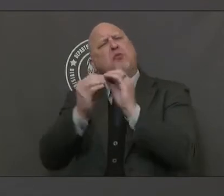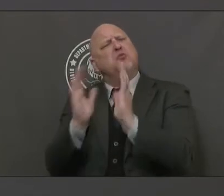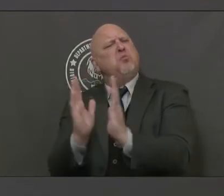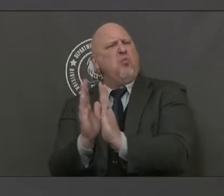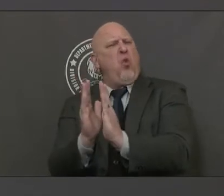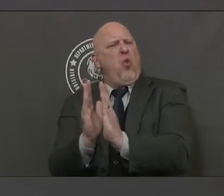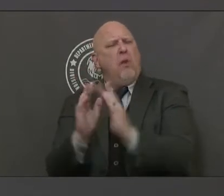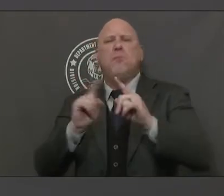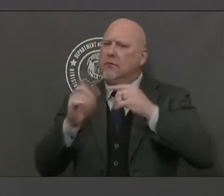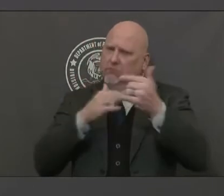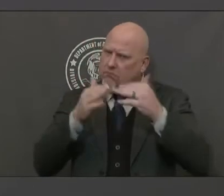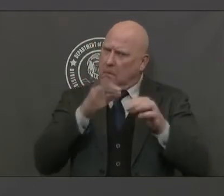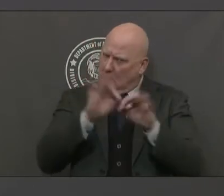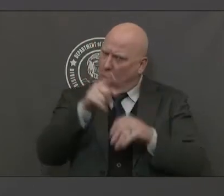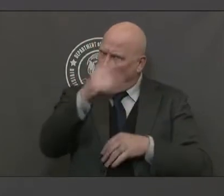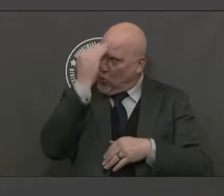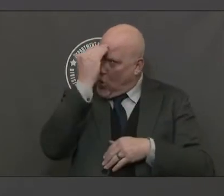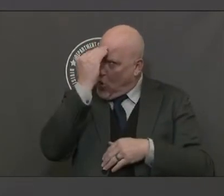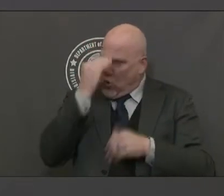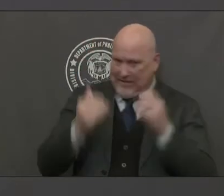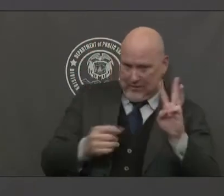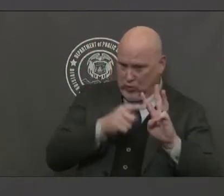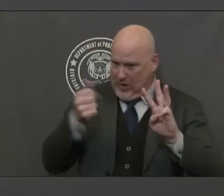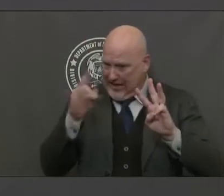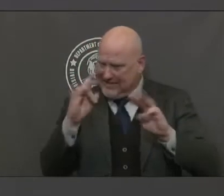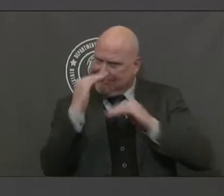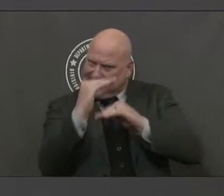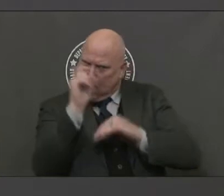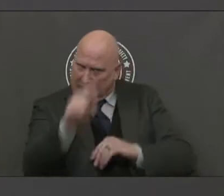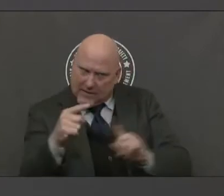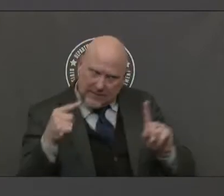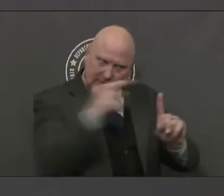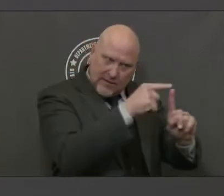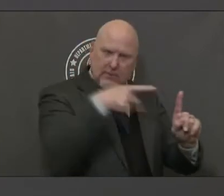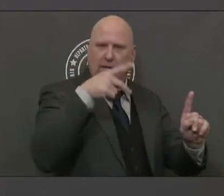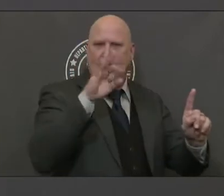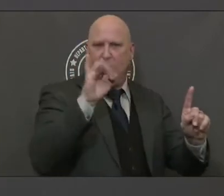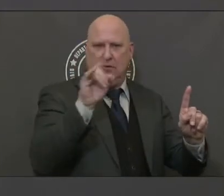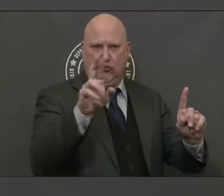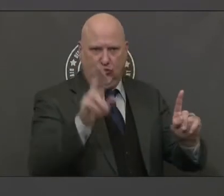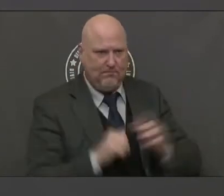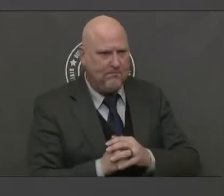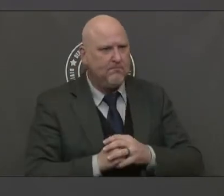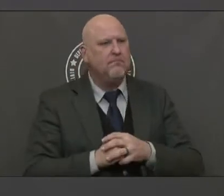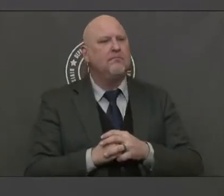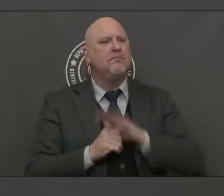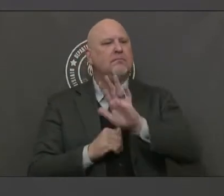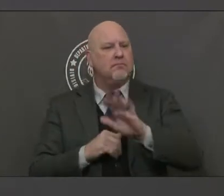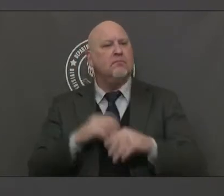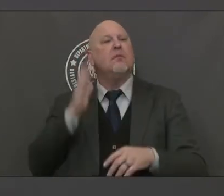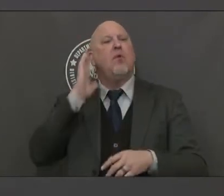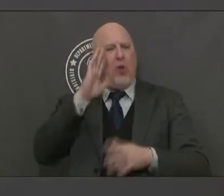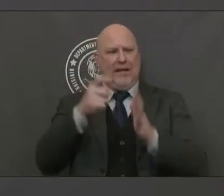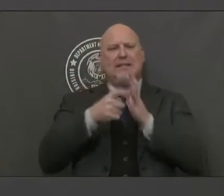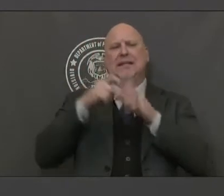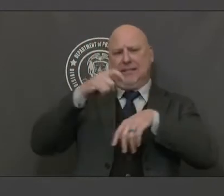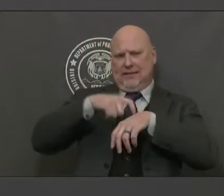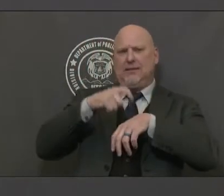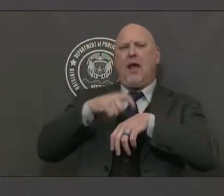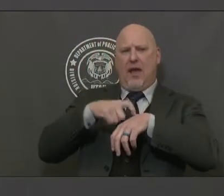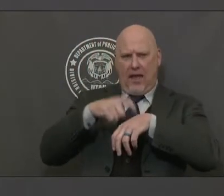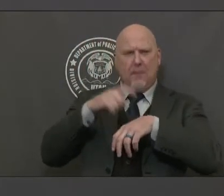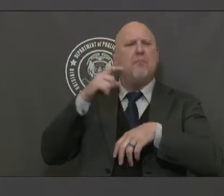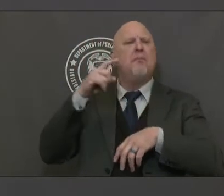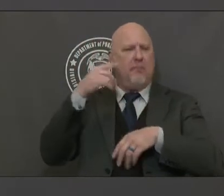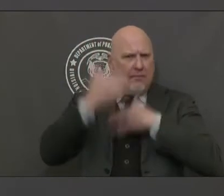their appointment systems yet, so please be patient. They are working to get that done. And also, we are using the